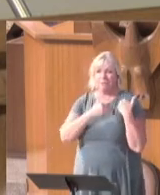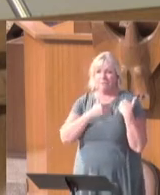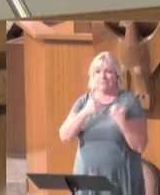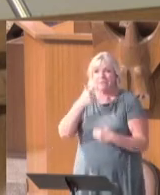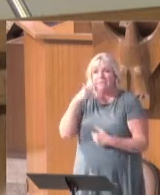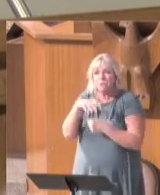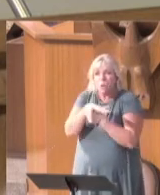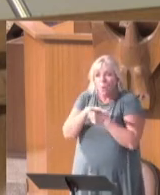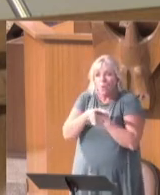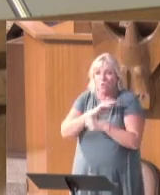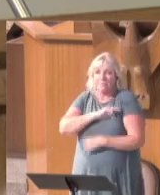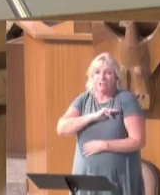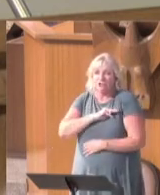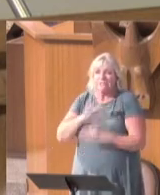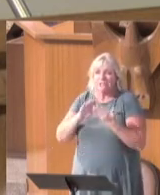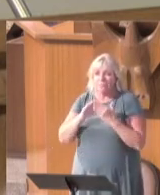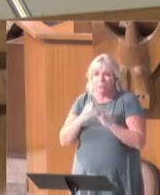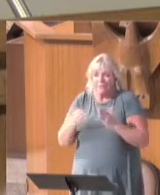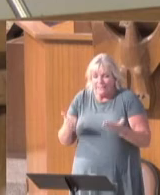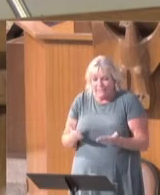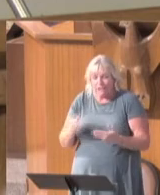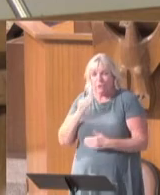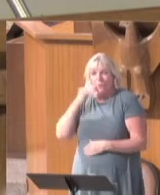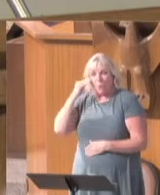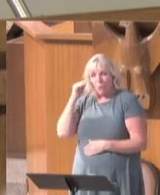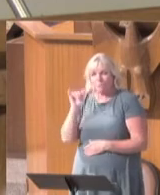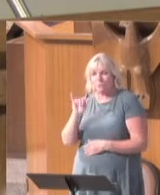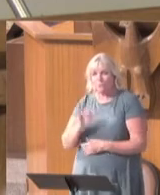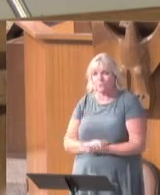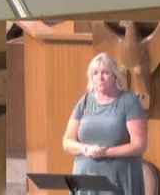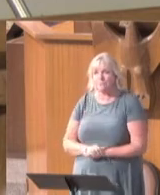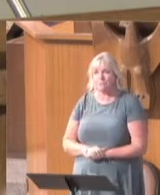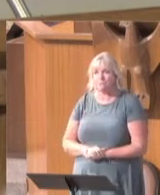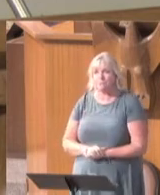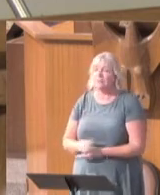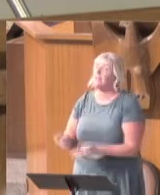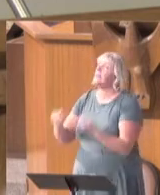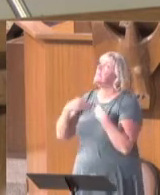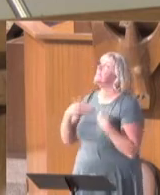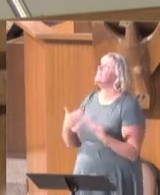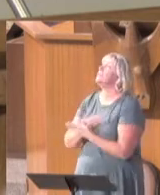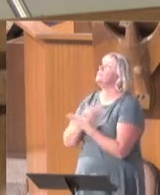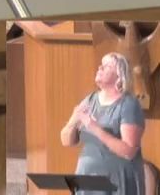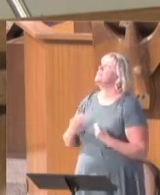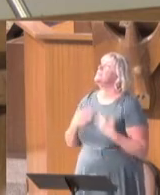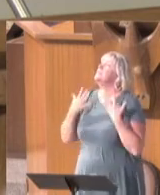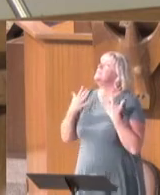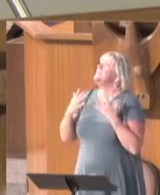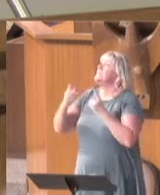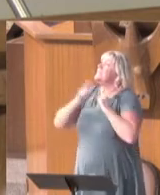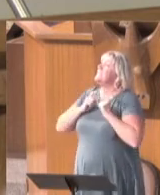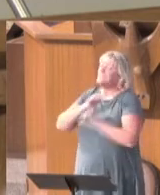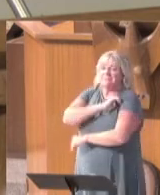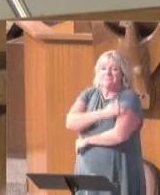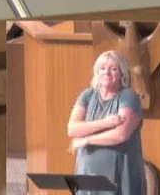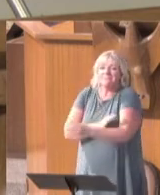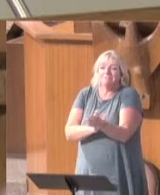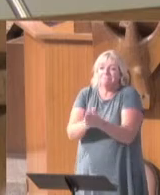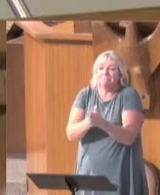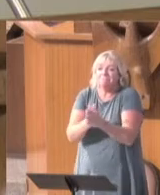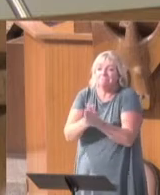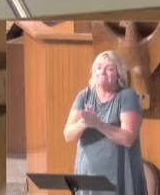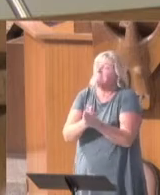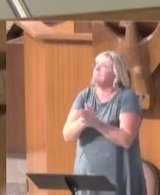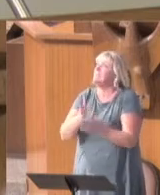ministry in the community and in our homes. Renew us, revitalize us,